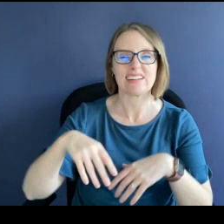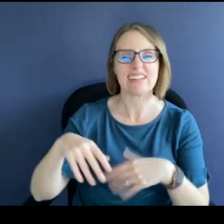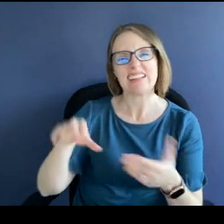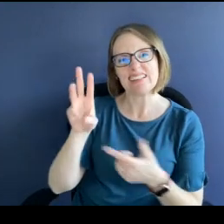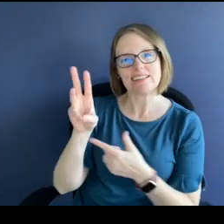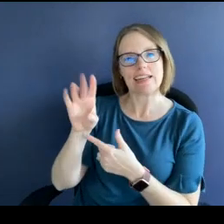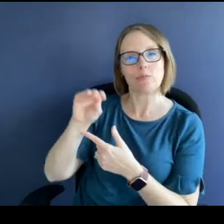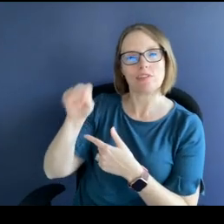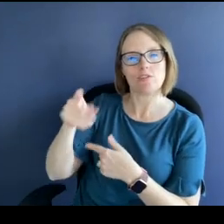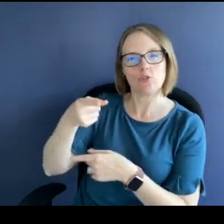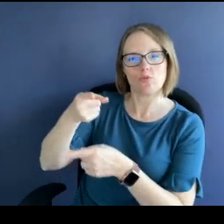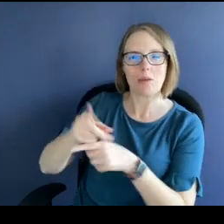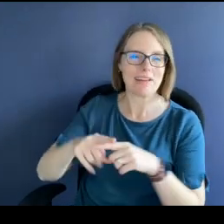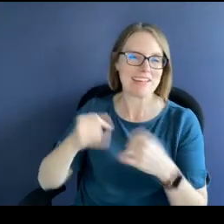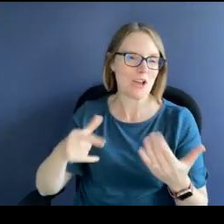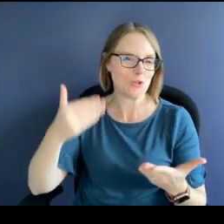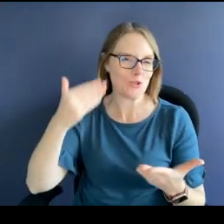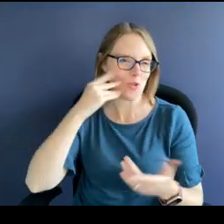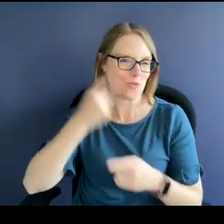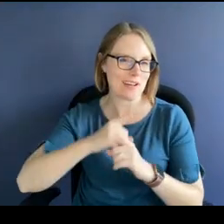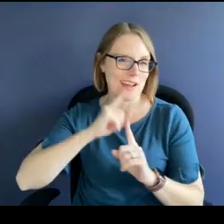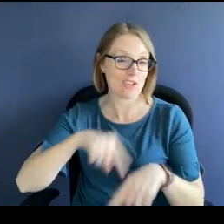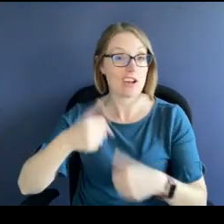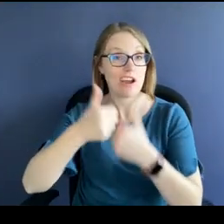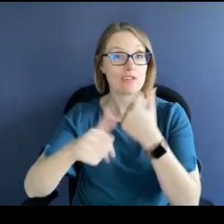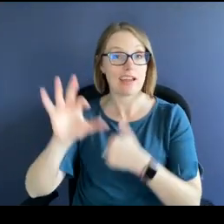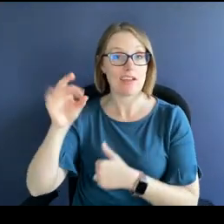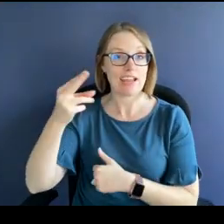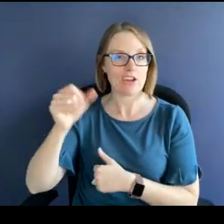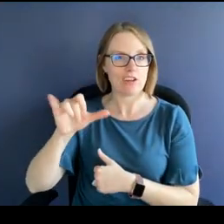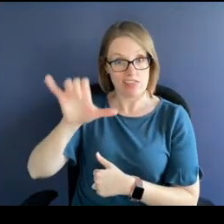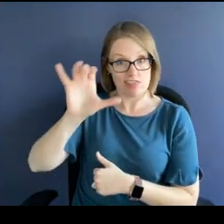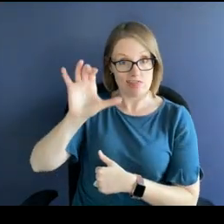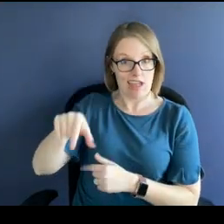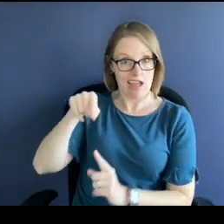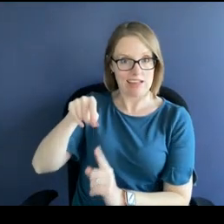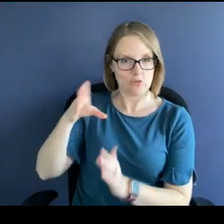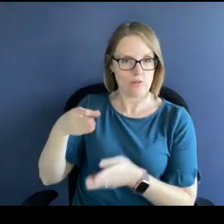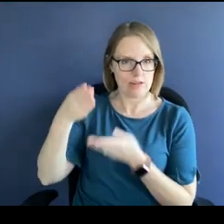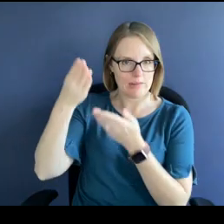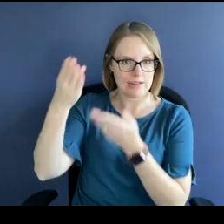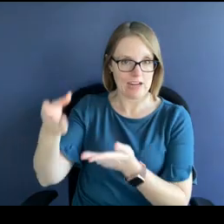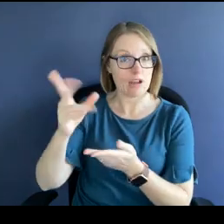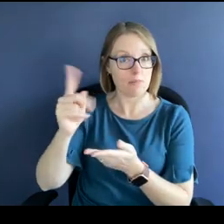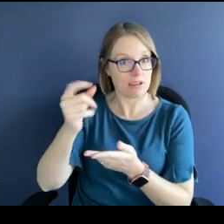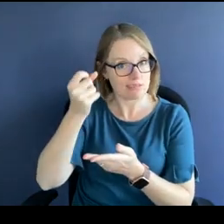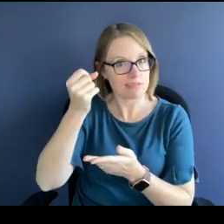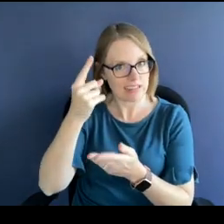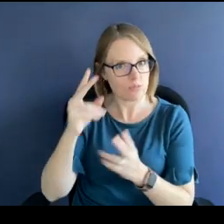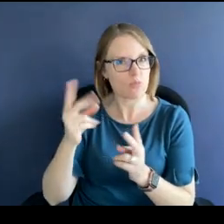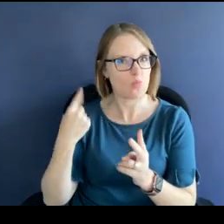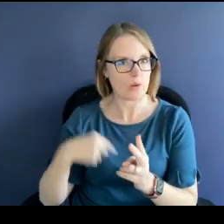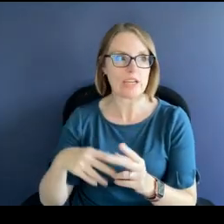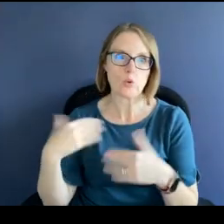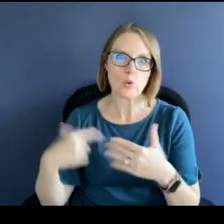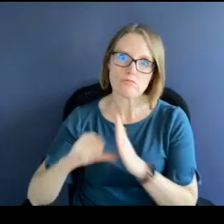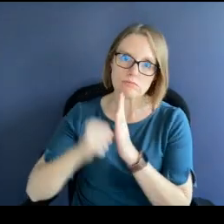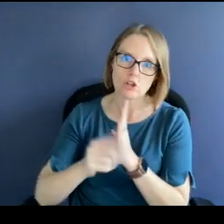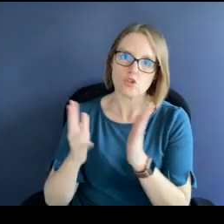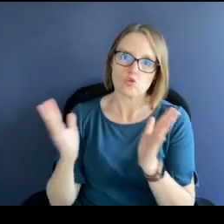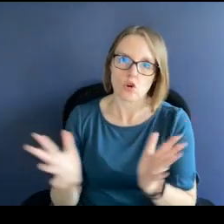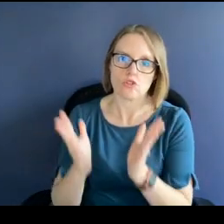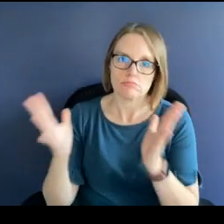correct answer is. Under the FHA, that is a recommendation, but it is a strong recommendation. All